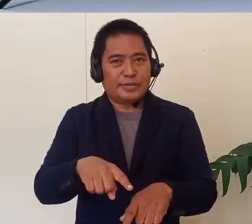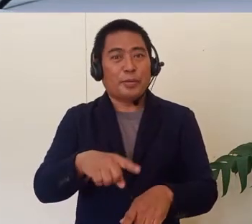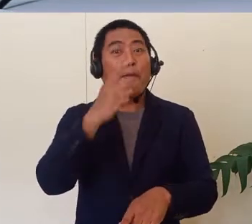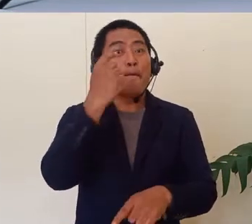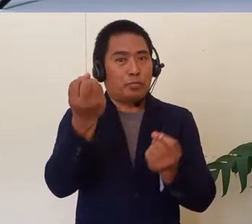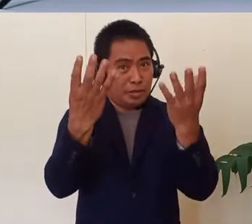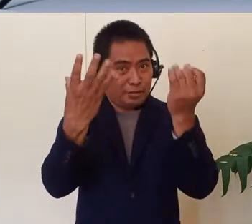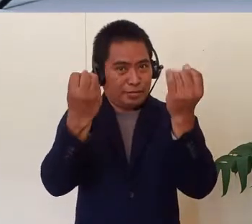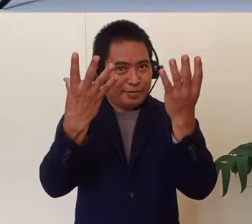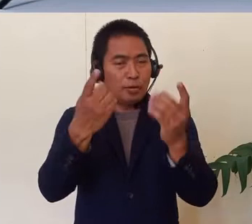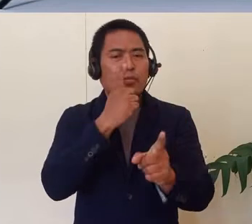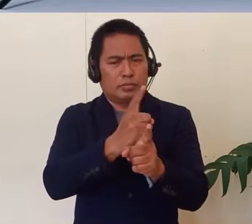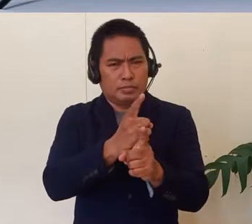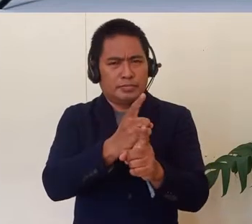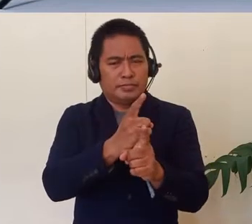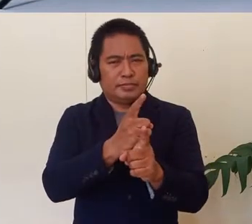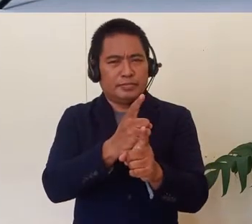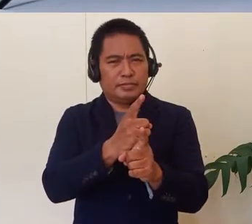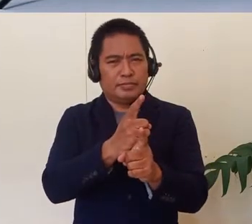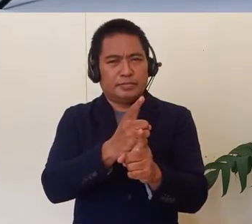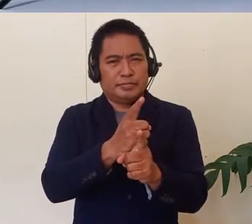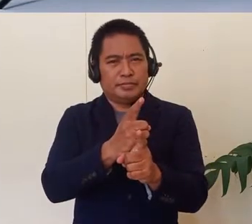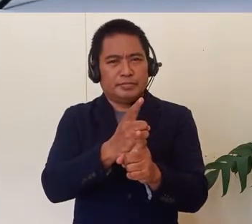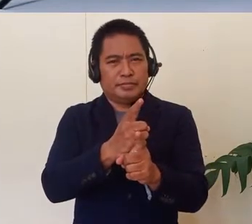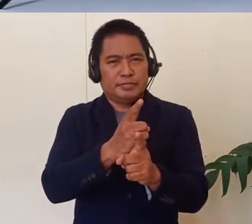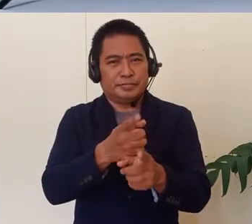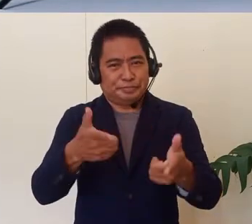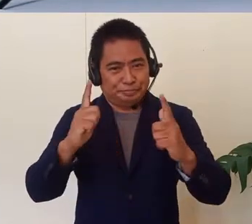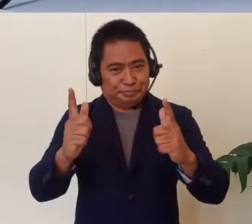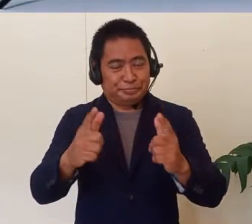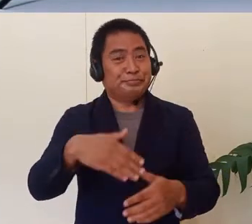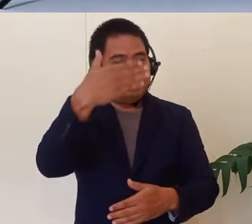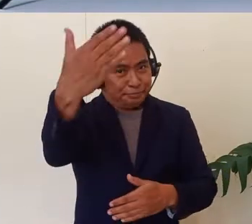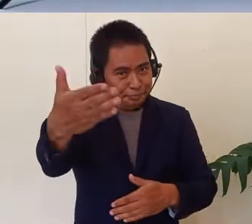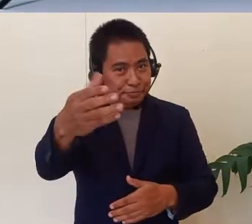Let's move on to number 2. Cup of milk.